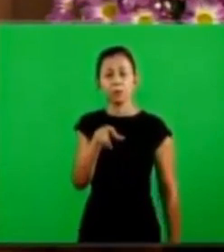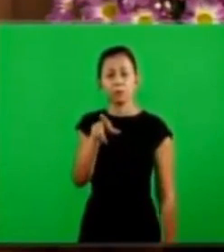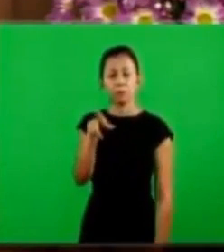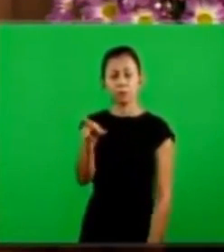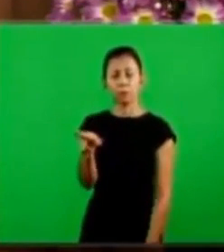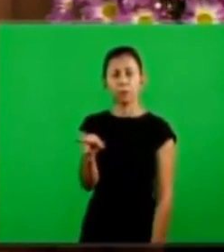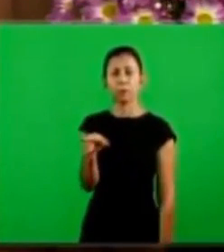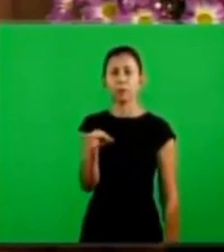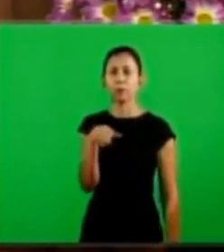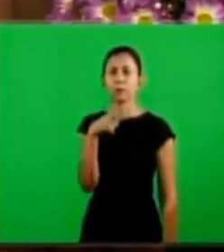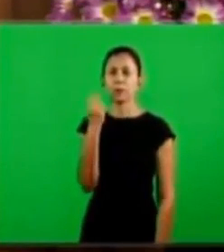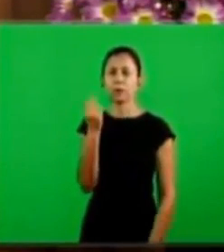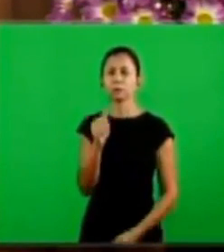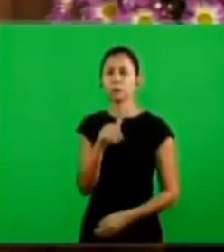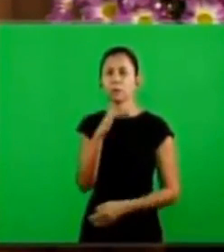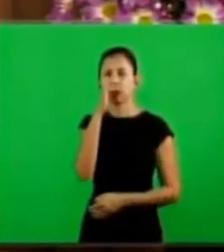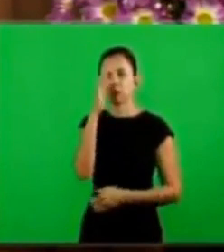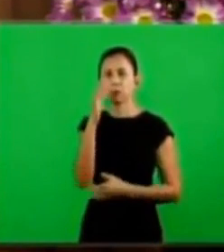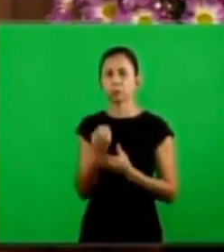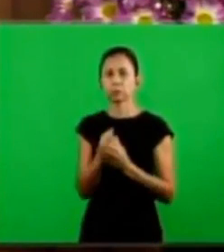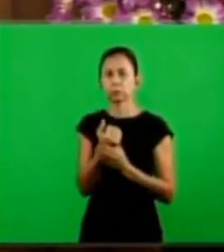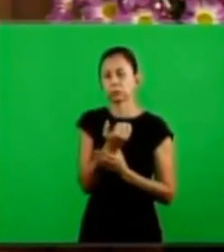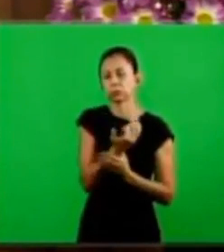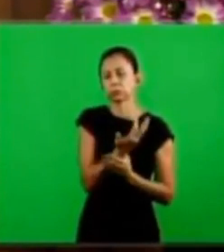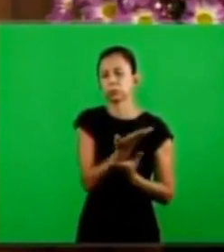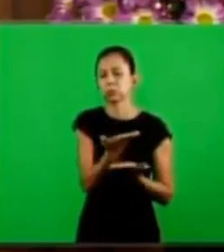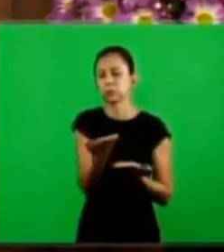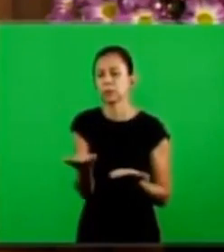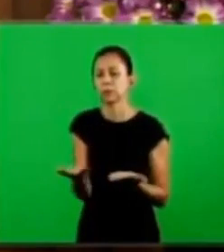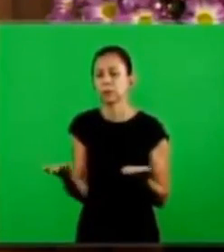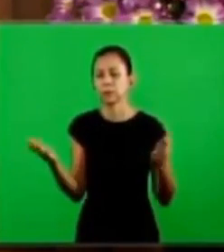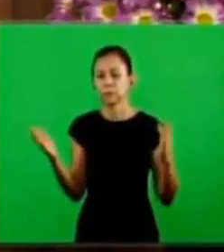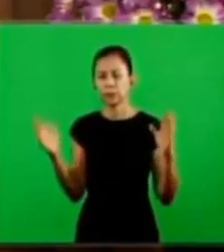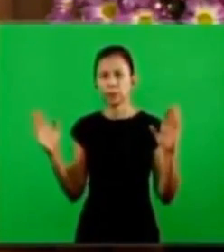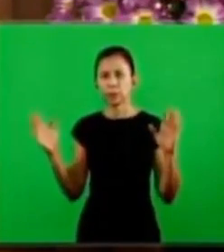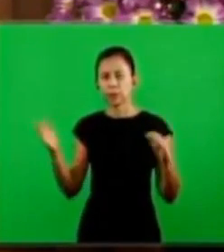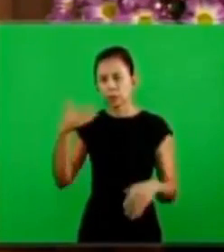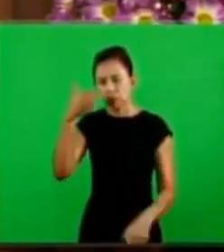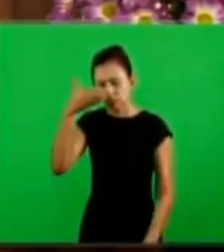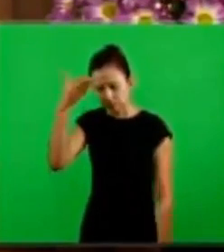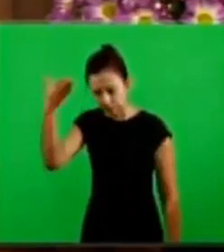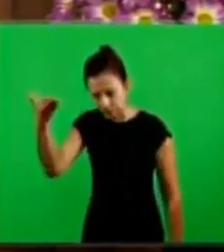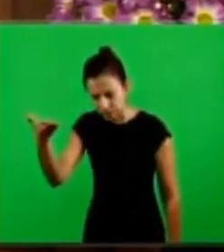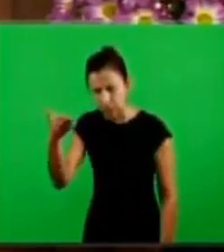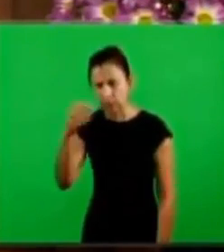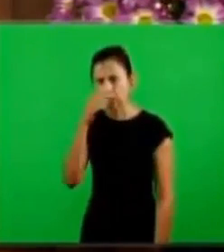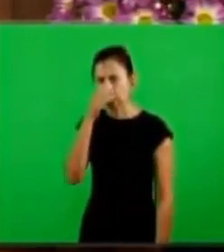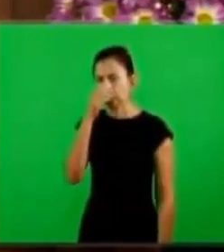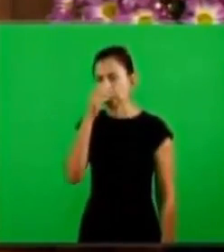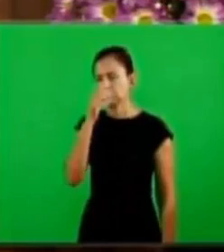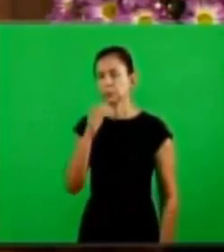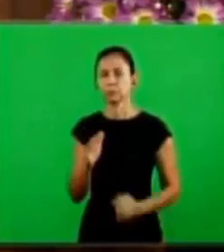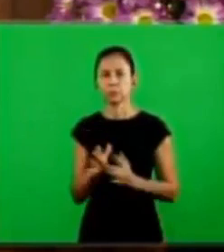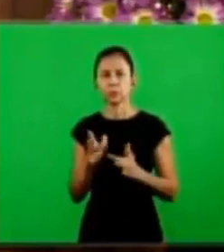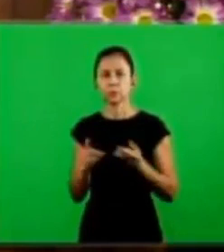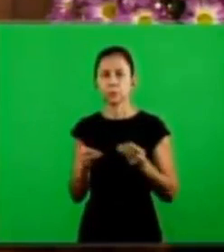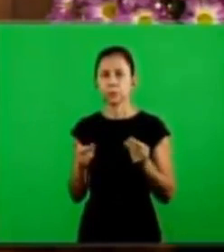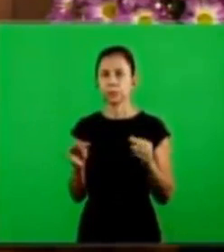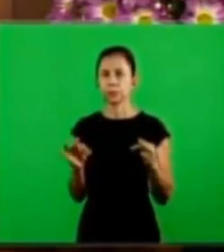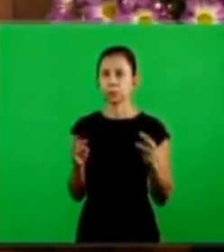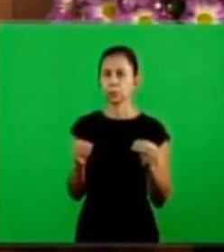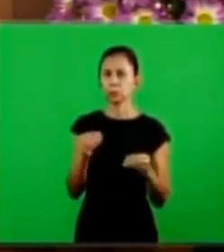it. This is something traditional. So let's make an offering. Let's take the